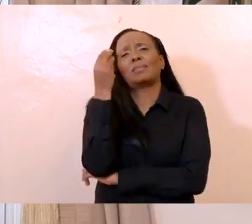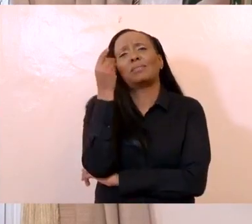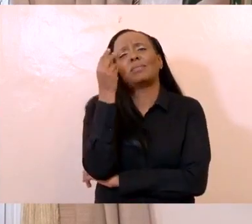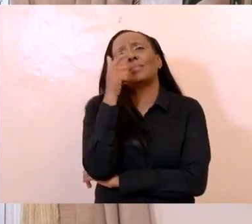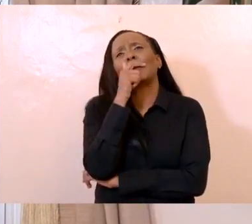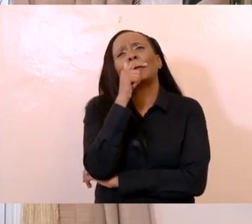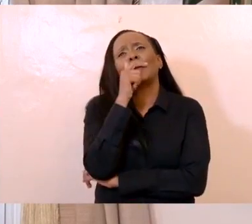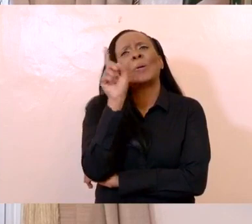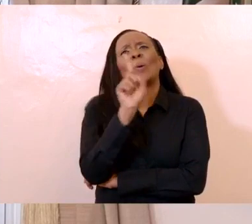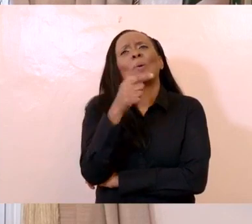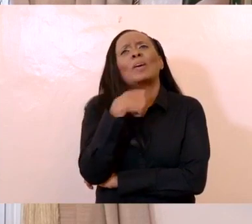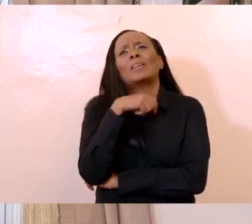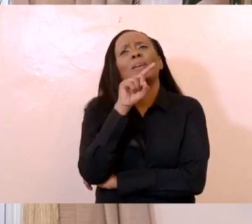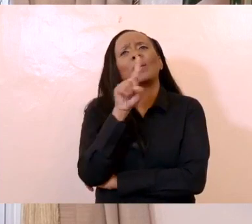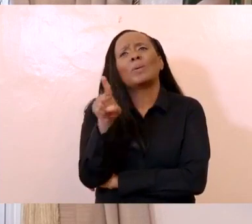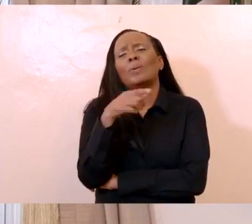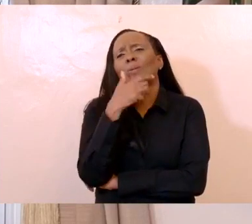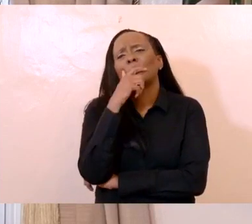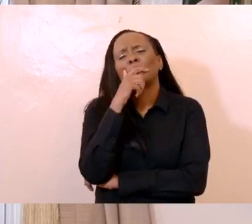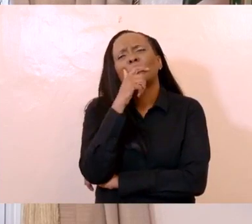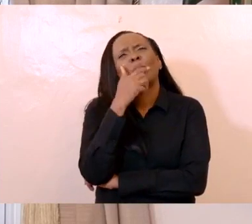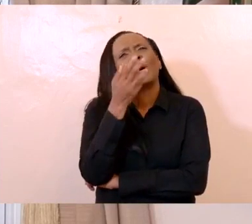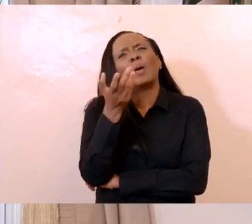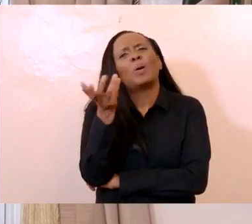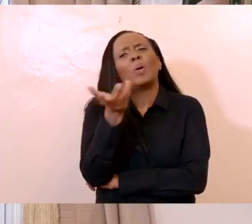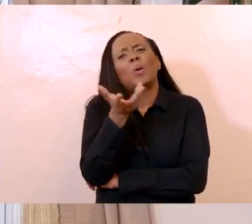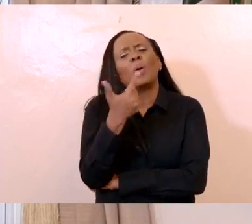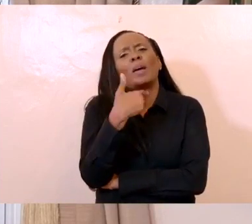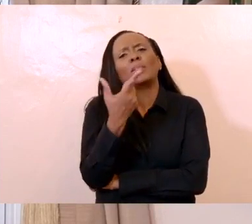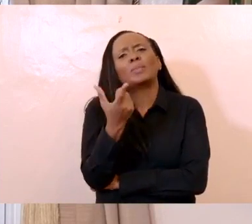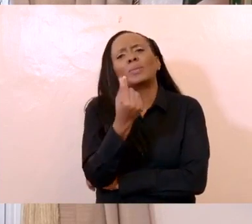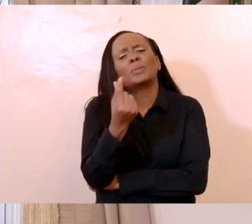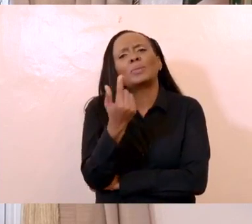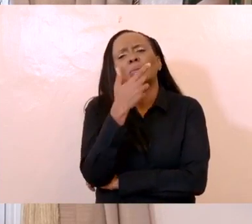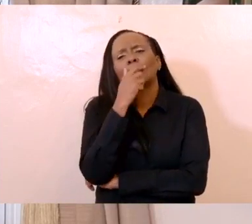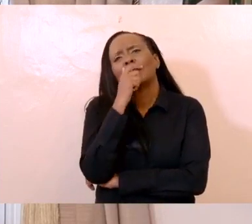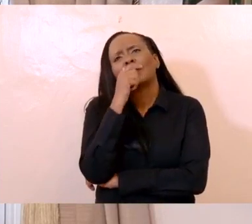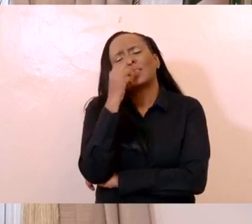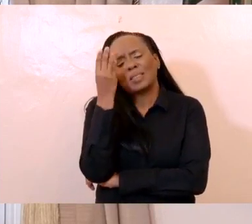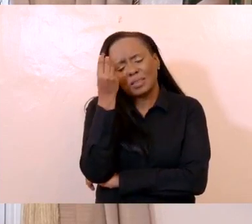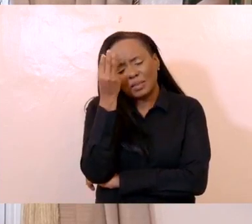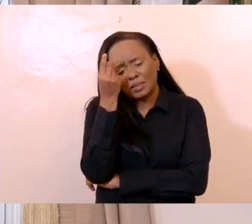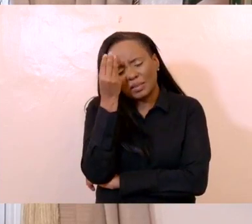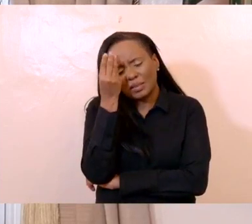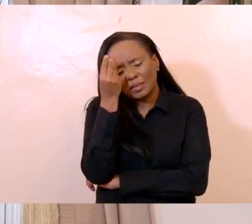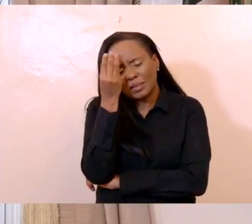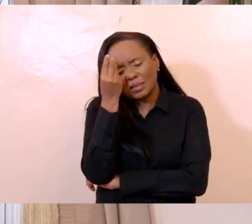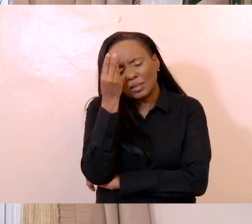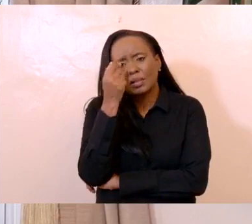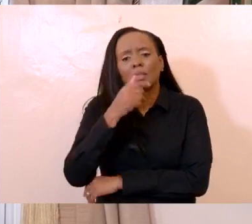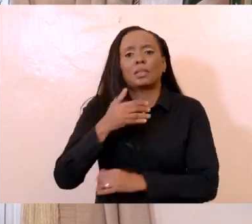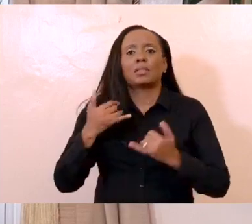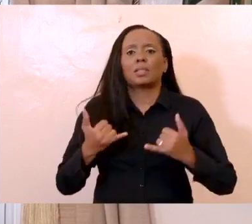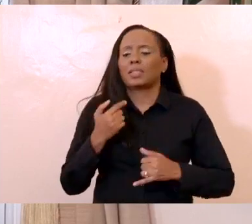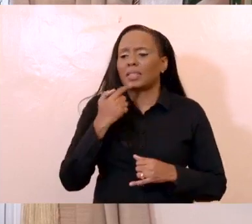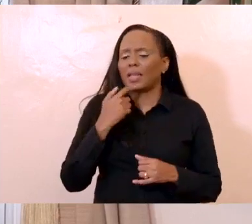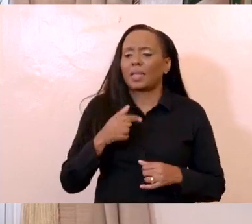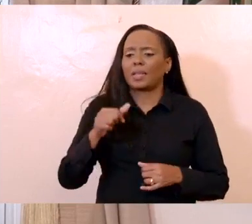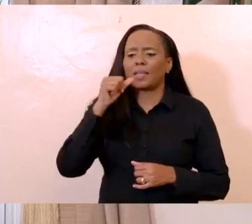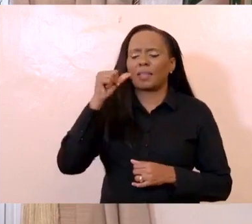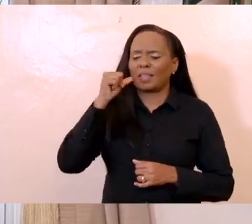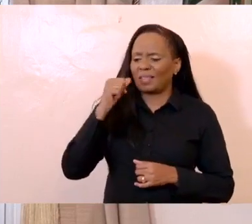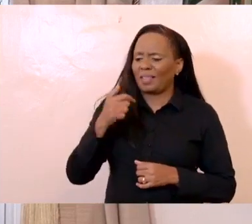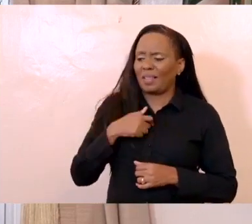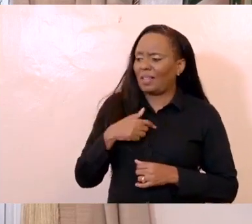go. People tend to remember things in spurts. Today they tell you, oh, yesterday I didn't